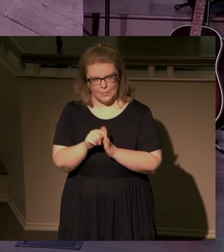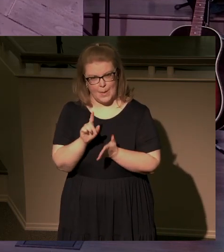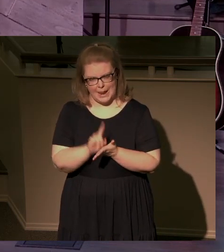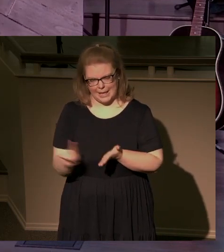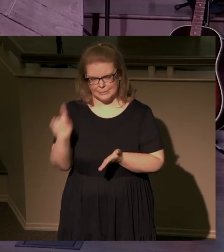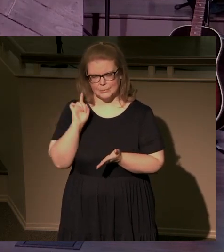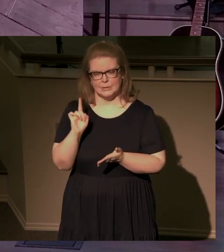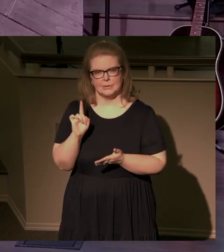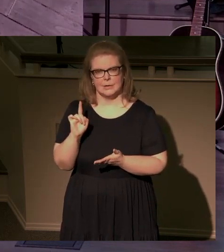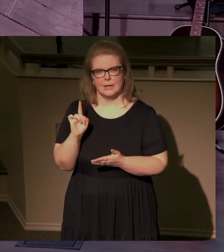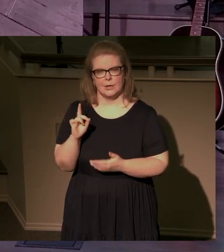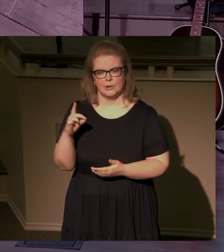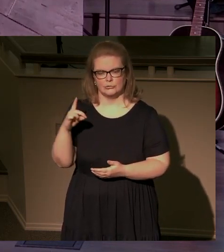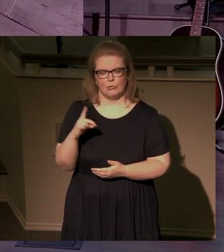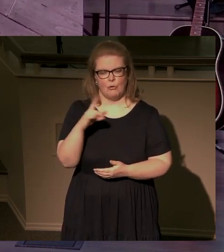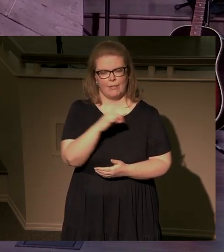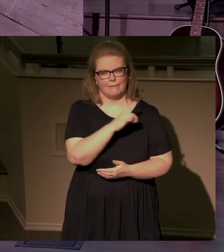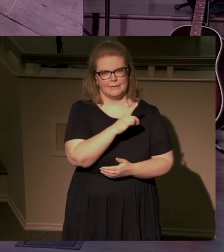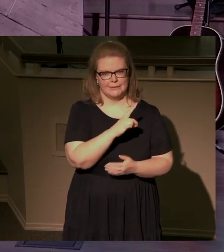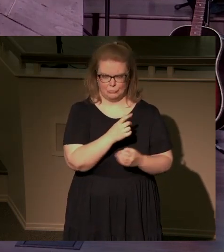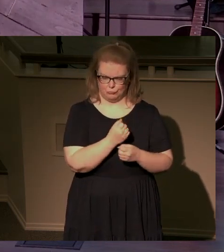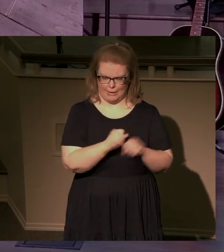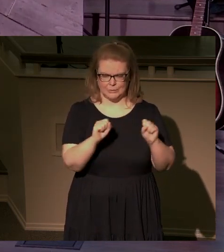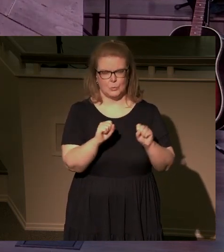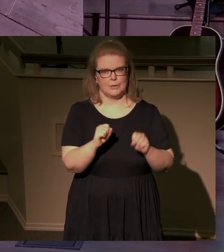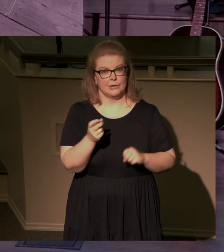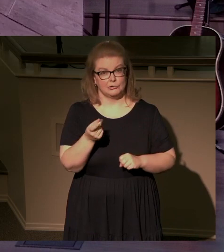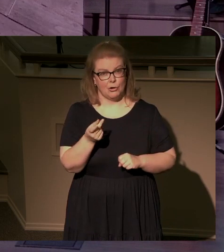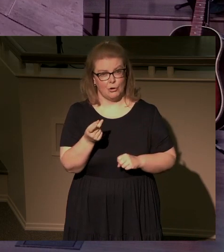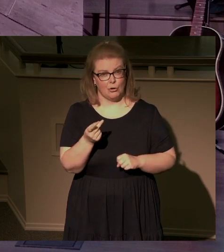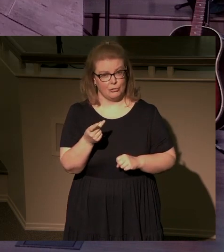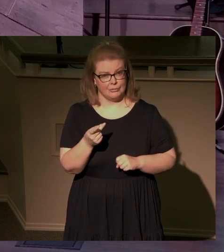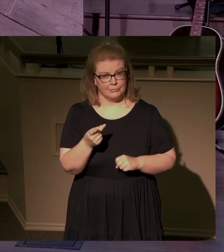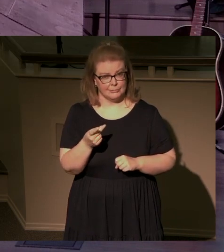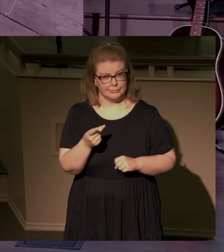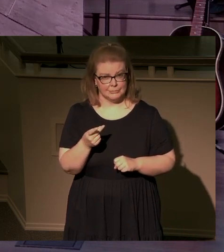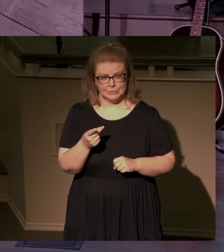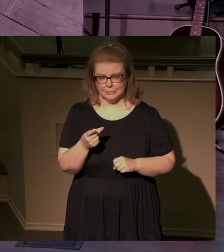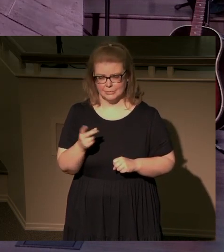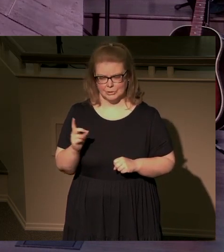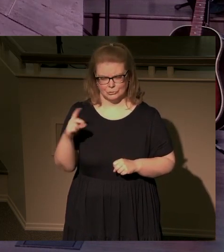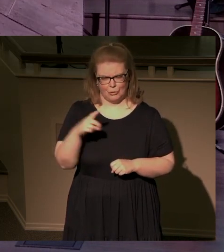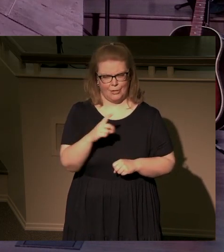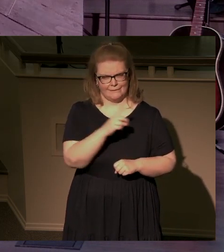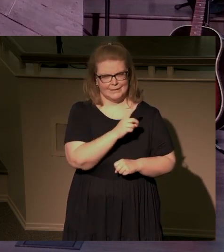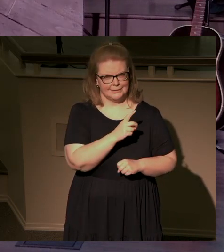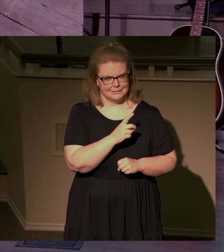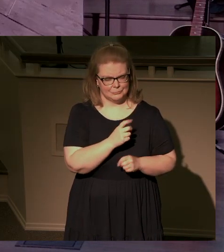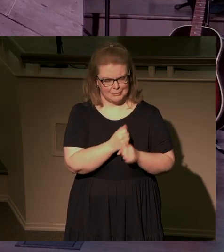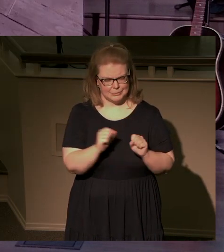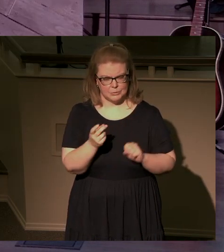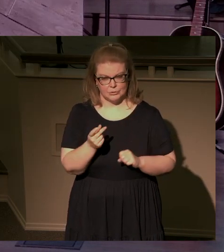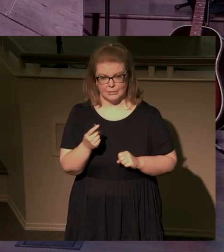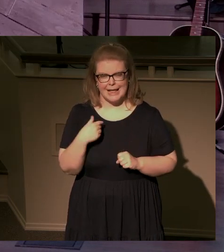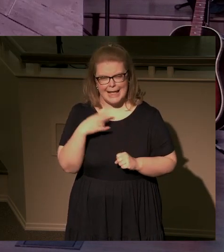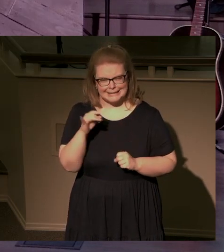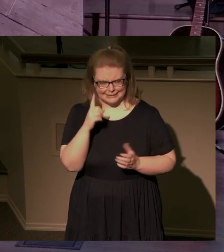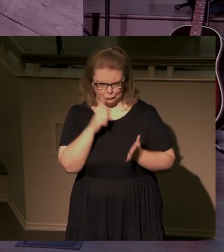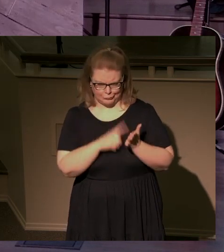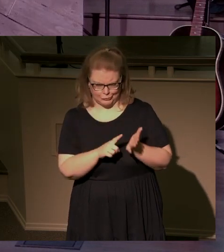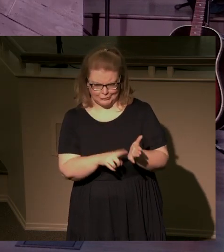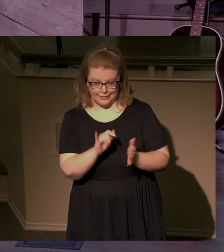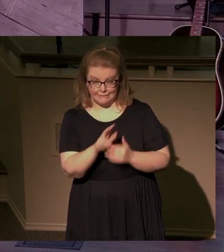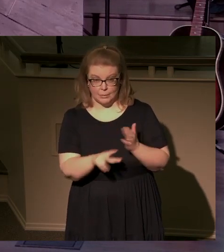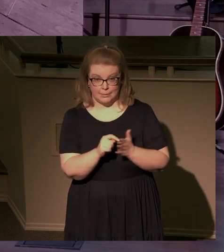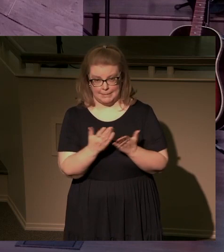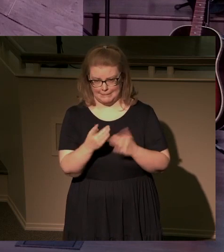dolphin rescuing a dog. A dolphin rescuing a dog. I did a little research, by the way, on this video. You might have seen